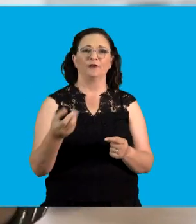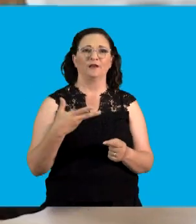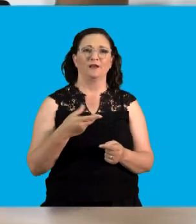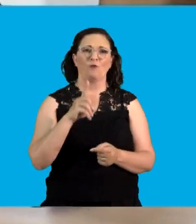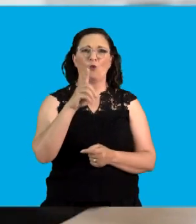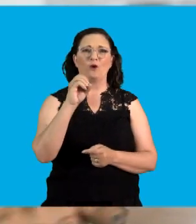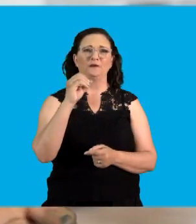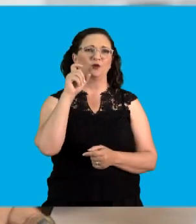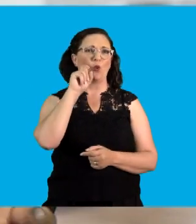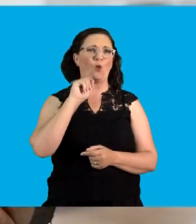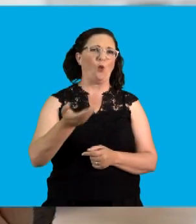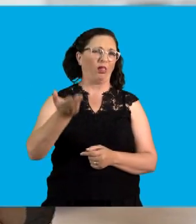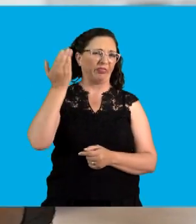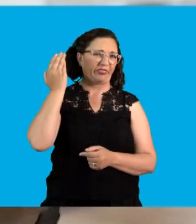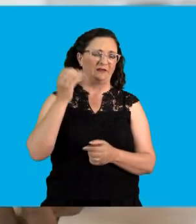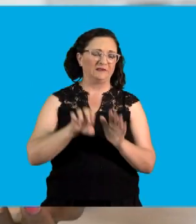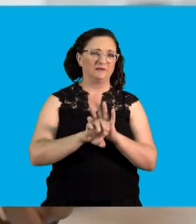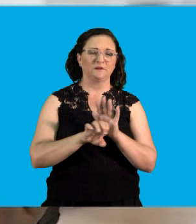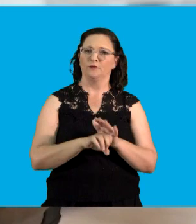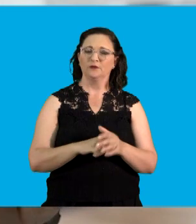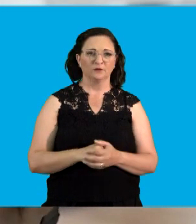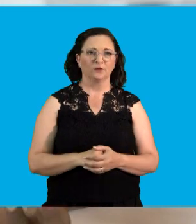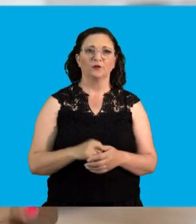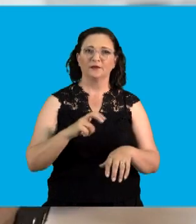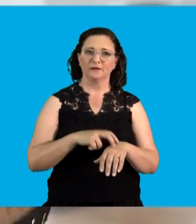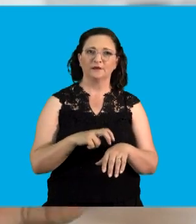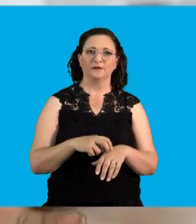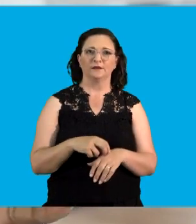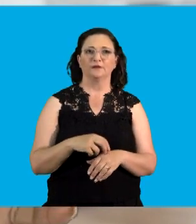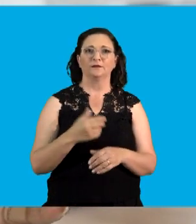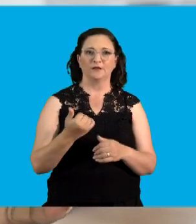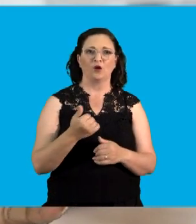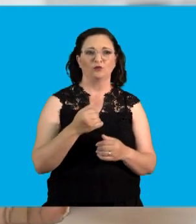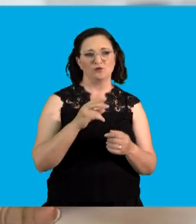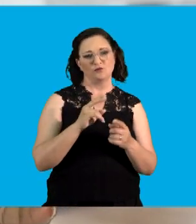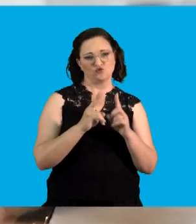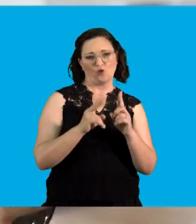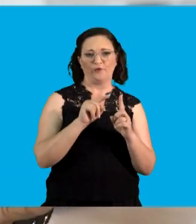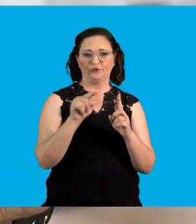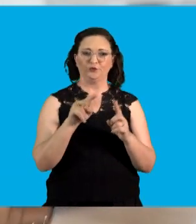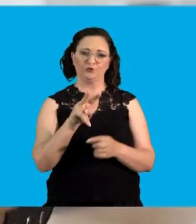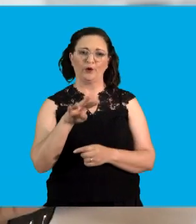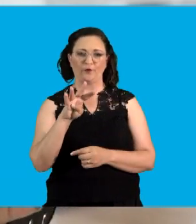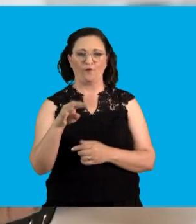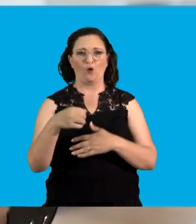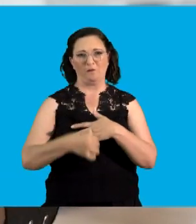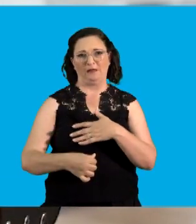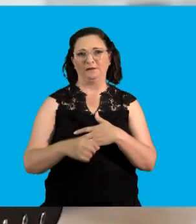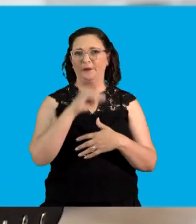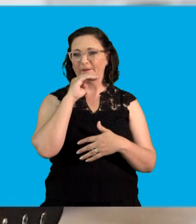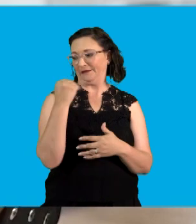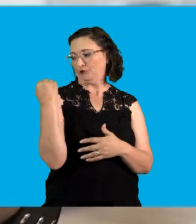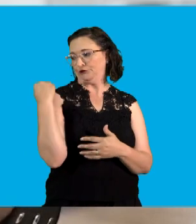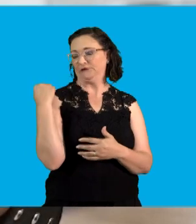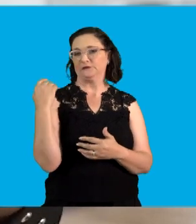is 100 years old. So the example must be relevant, say roughly 12 to 24 months recent. That's what we're talking about. So